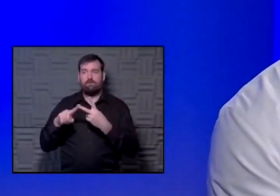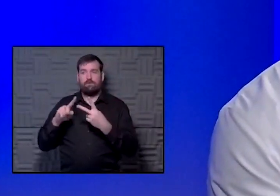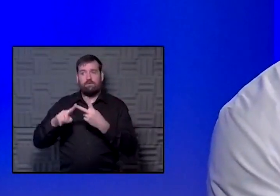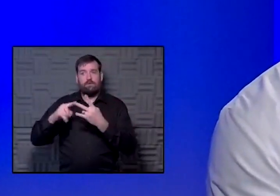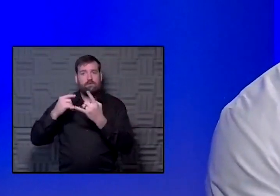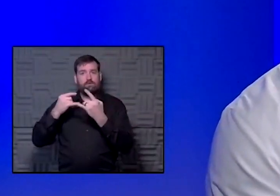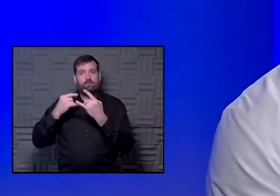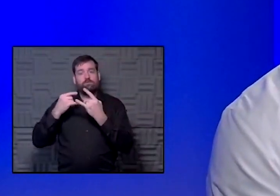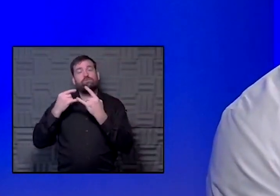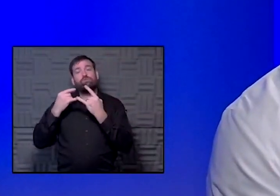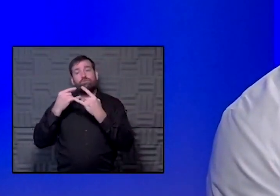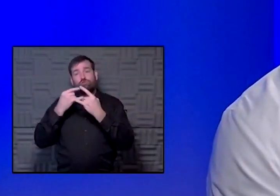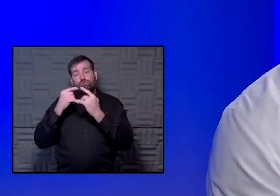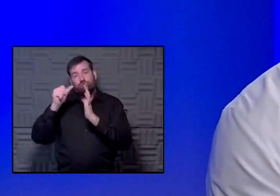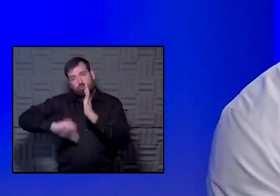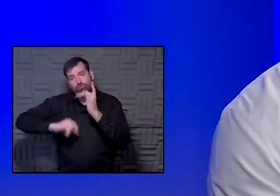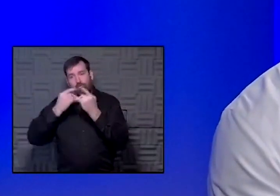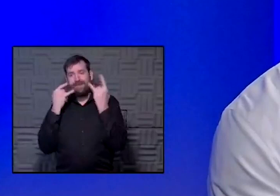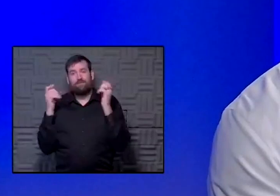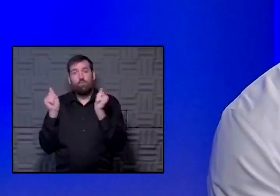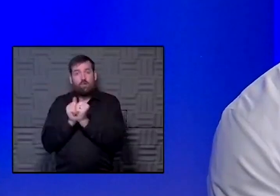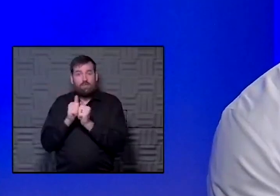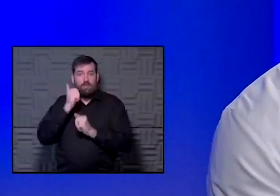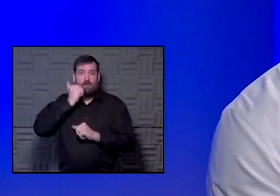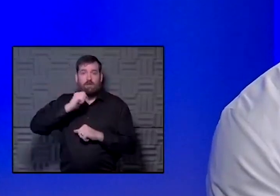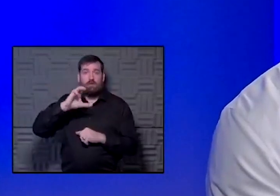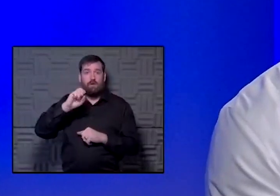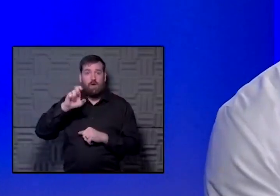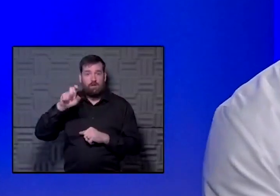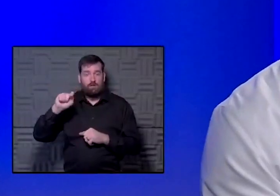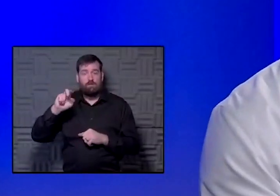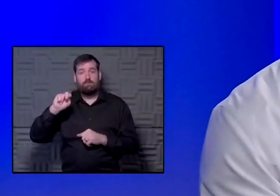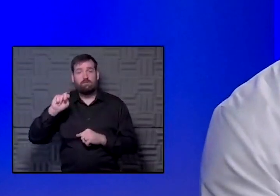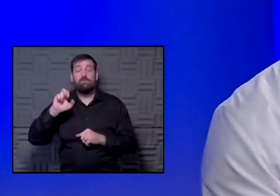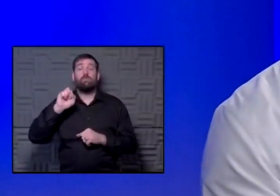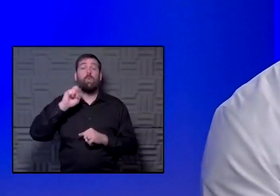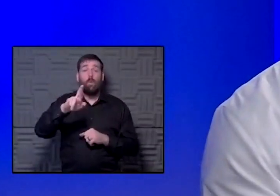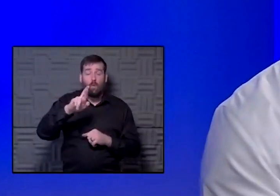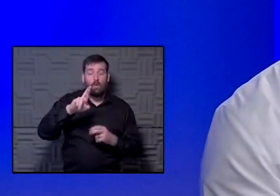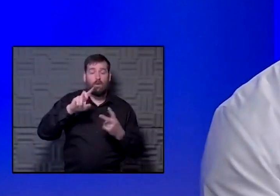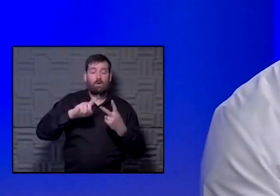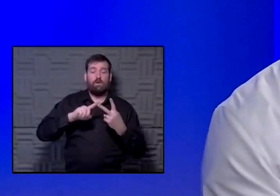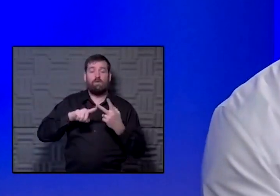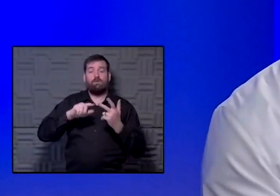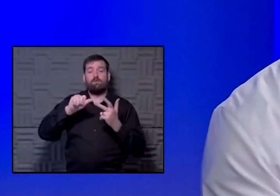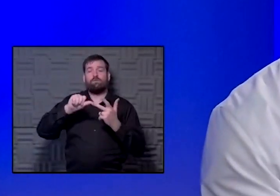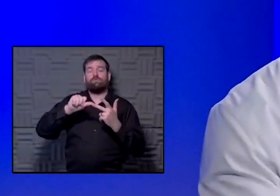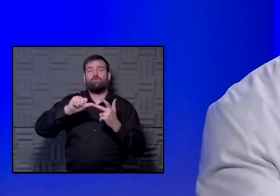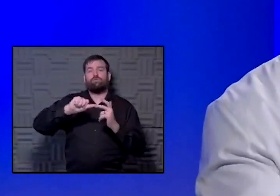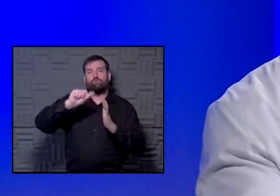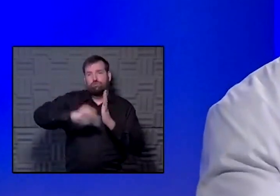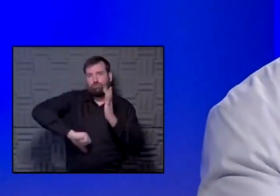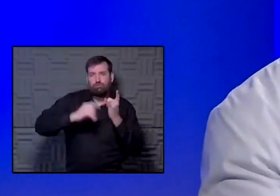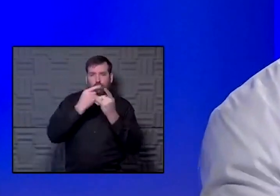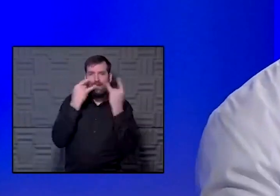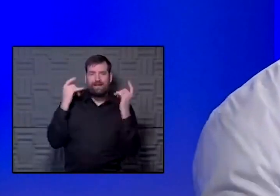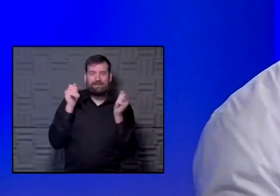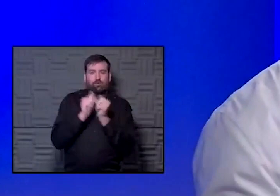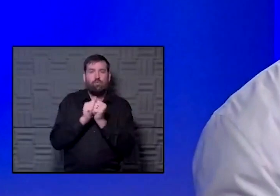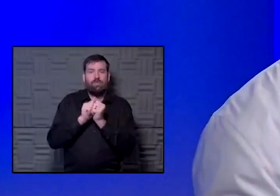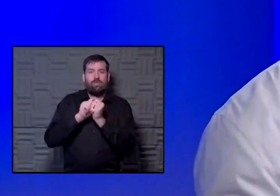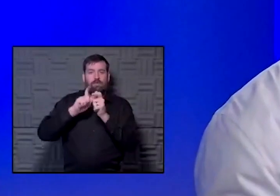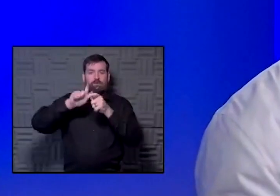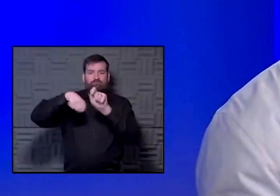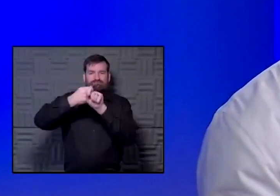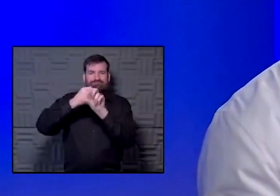with a cotton mask over it, or a surgical mask with a knot tied near the edges so that it fits